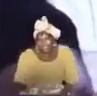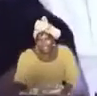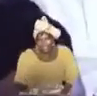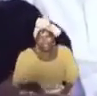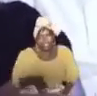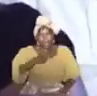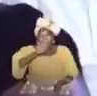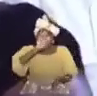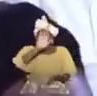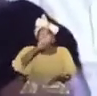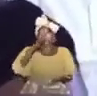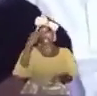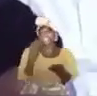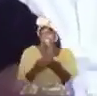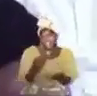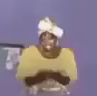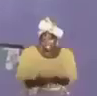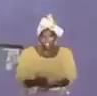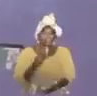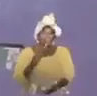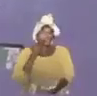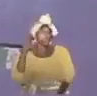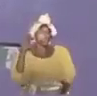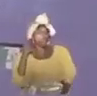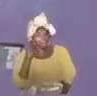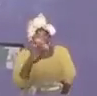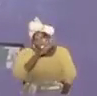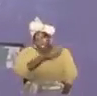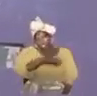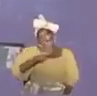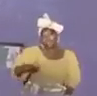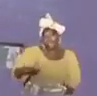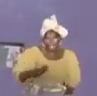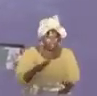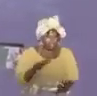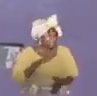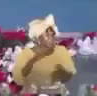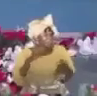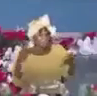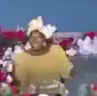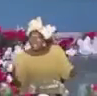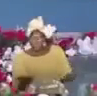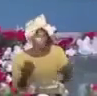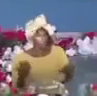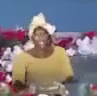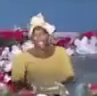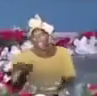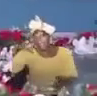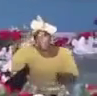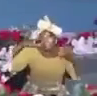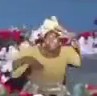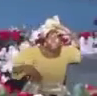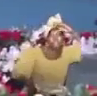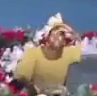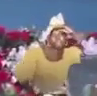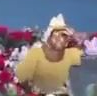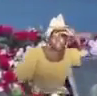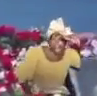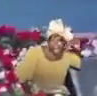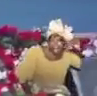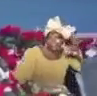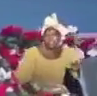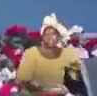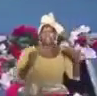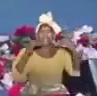Your finances, your home, your children. Here, is a man who represents a